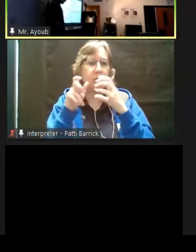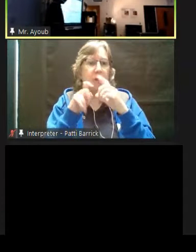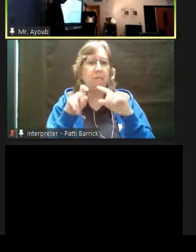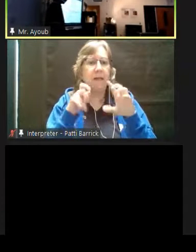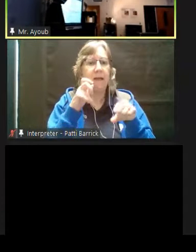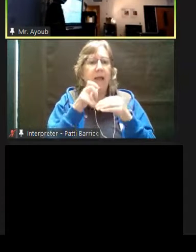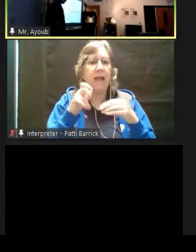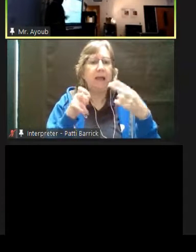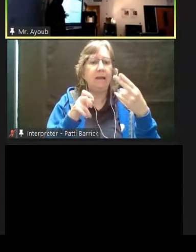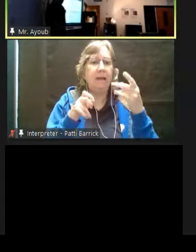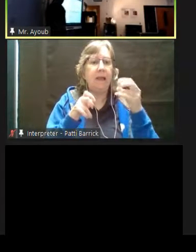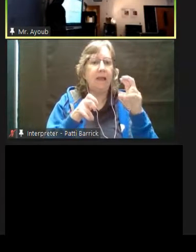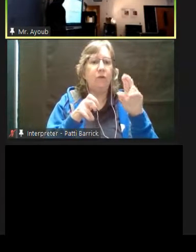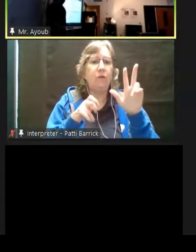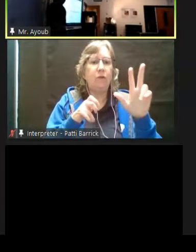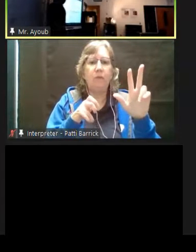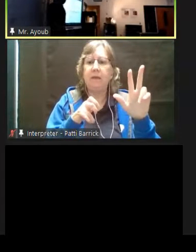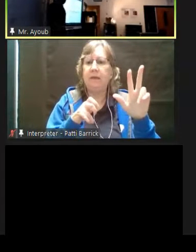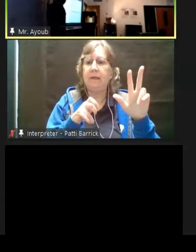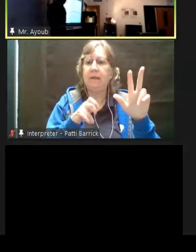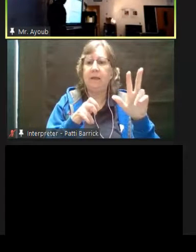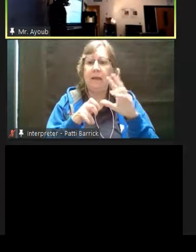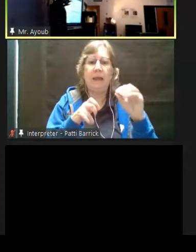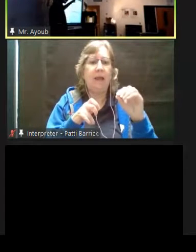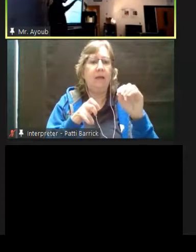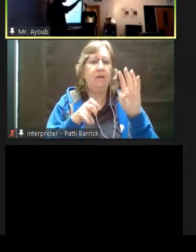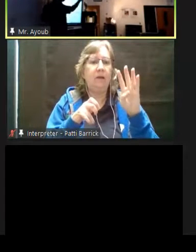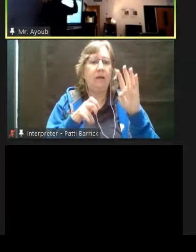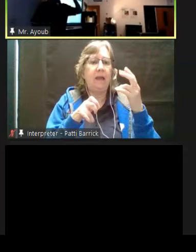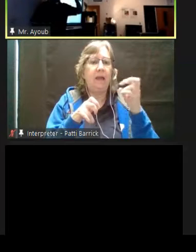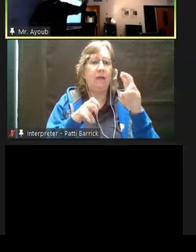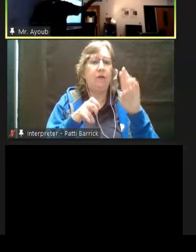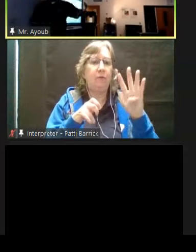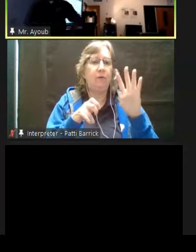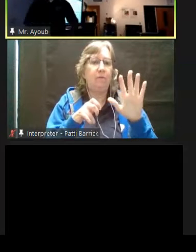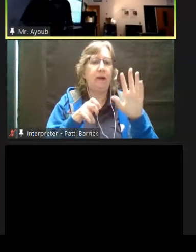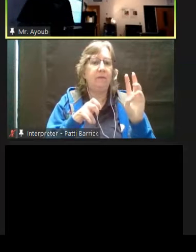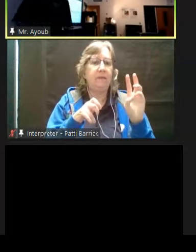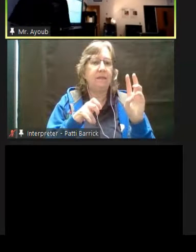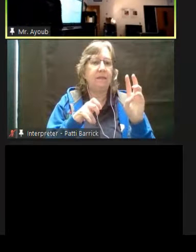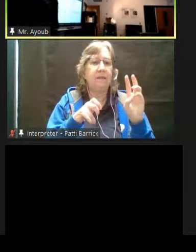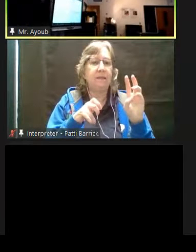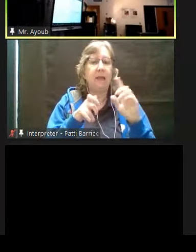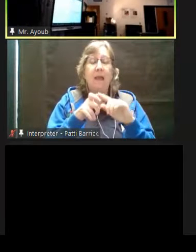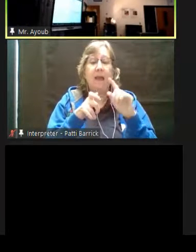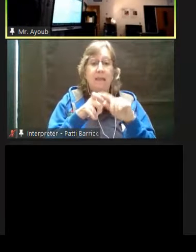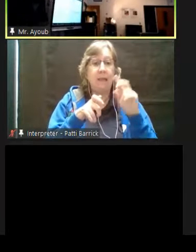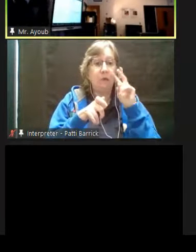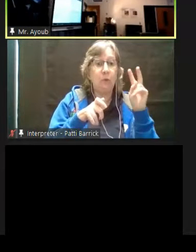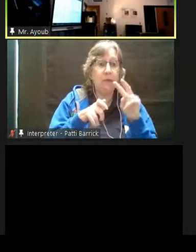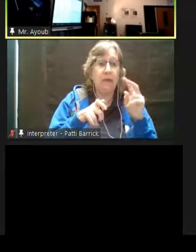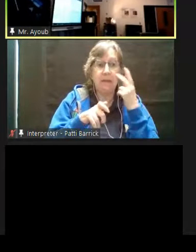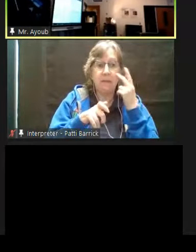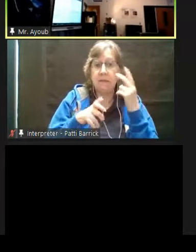header 3. Add a header 3, add a header 4, 5, and 6. There's 6. And then show that and see what that looks like.